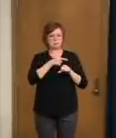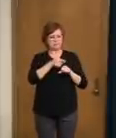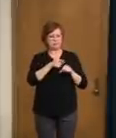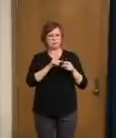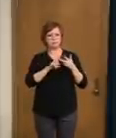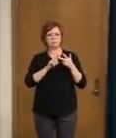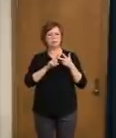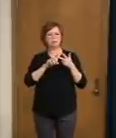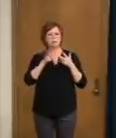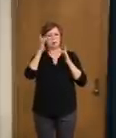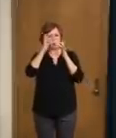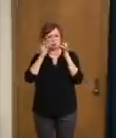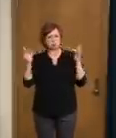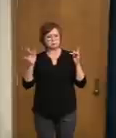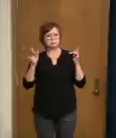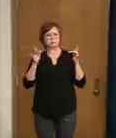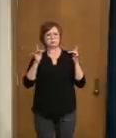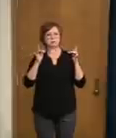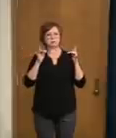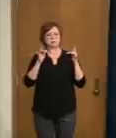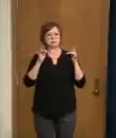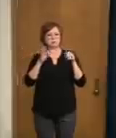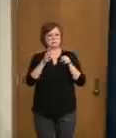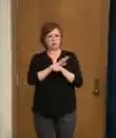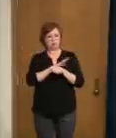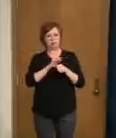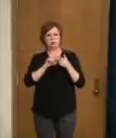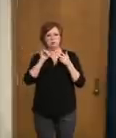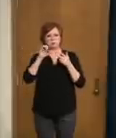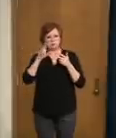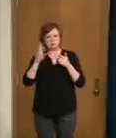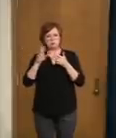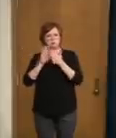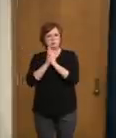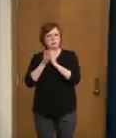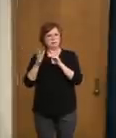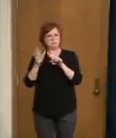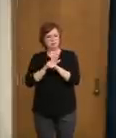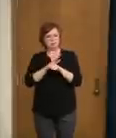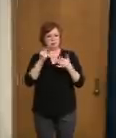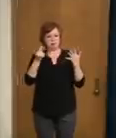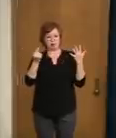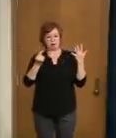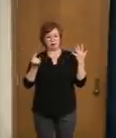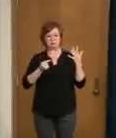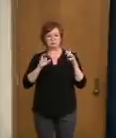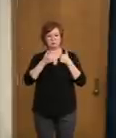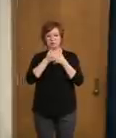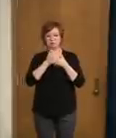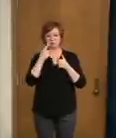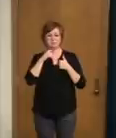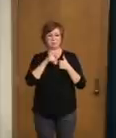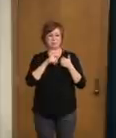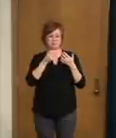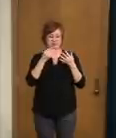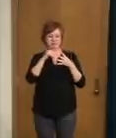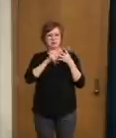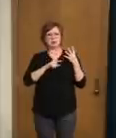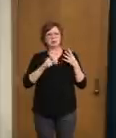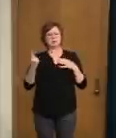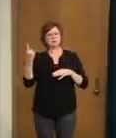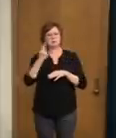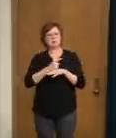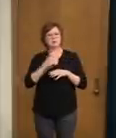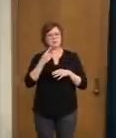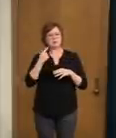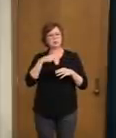through hospitalizations in acute beds, as well as our ICU. And I'll just point out that today we hit our